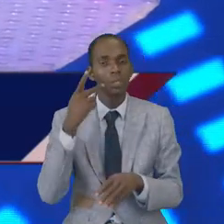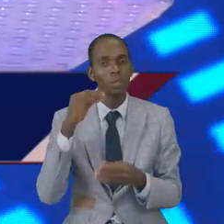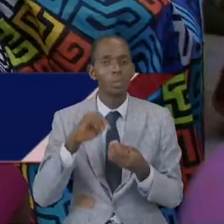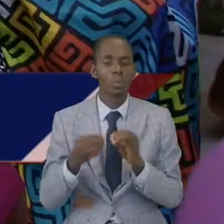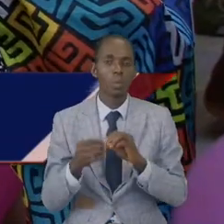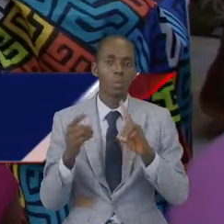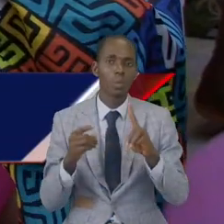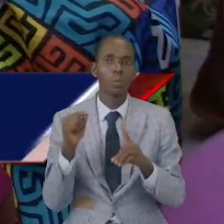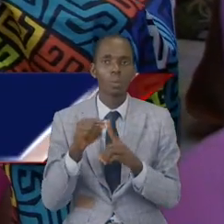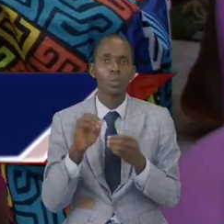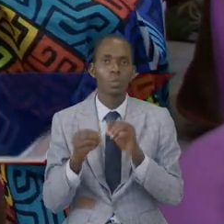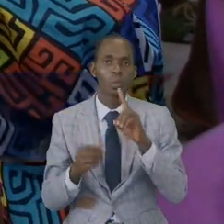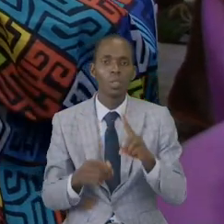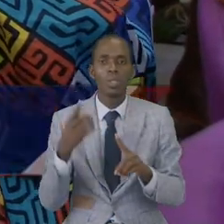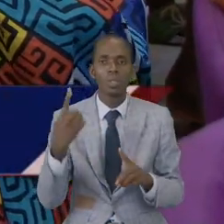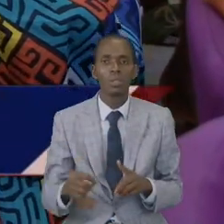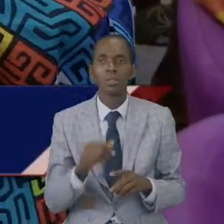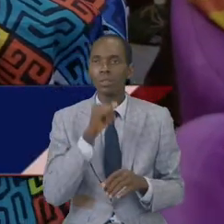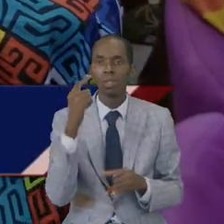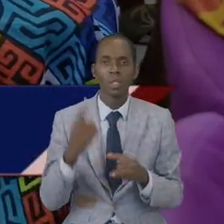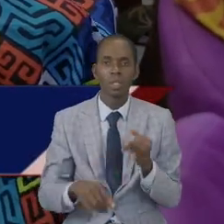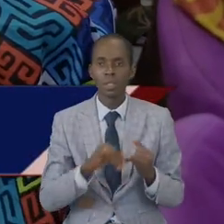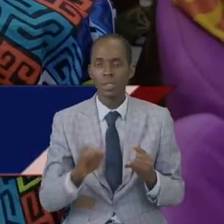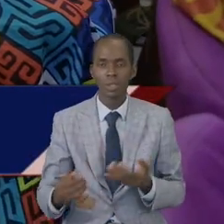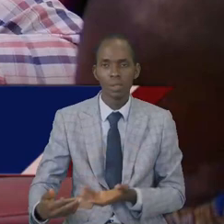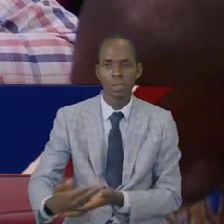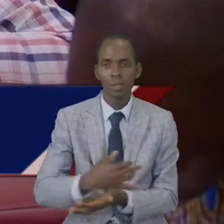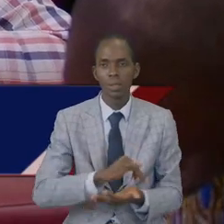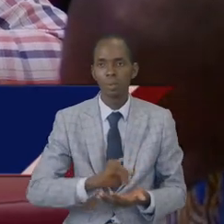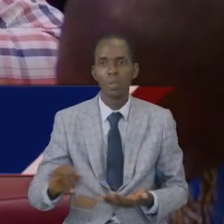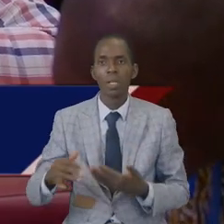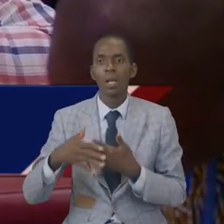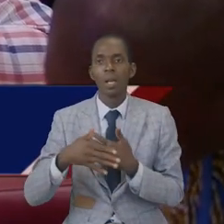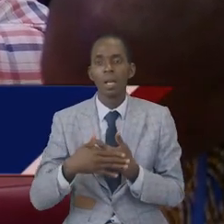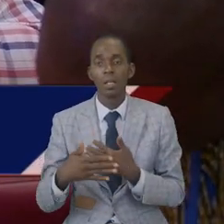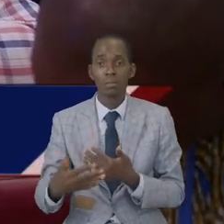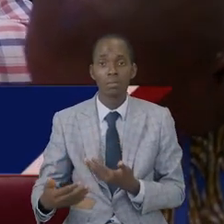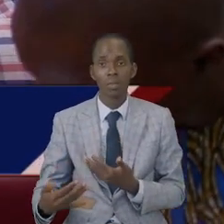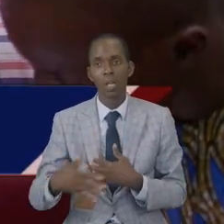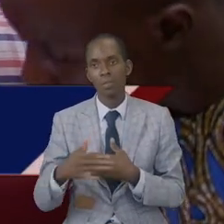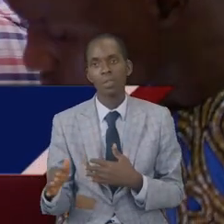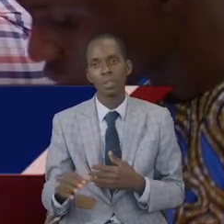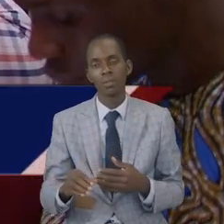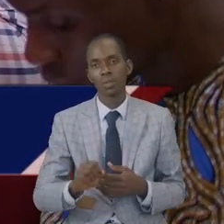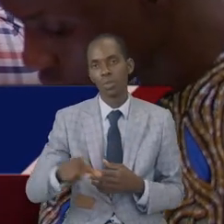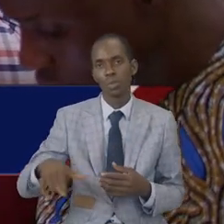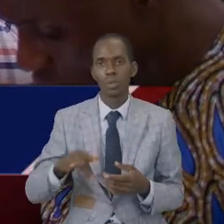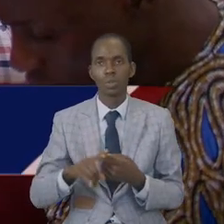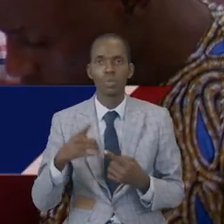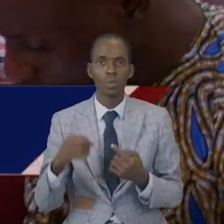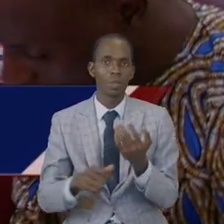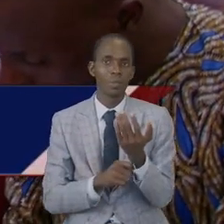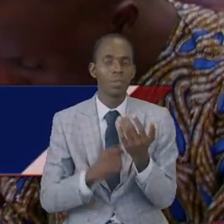one. Number one, the endless reaping after sowing to the flesh. We're looking at that again